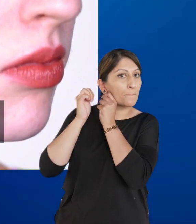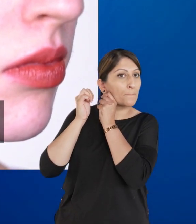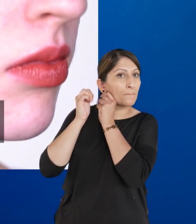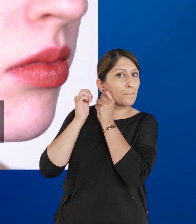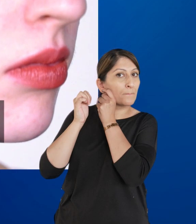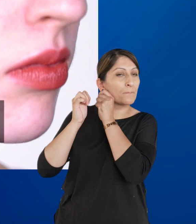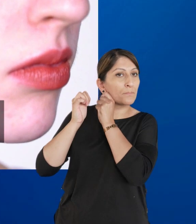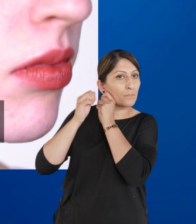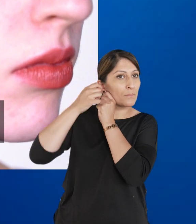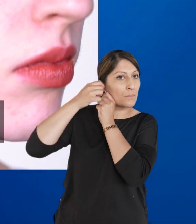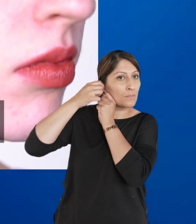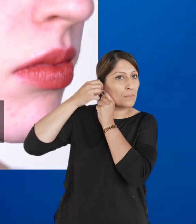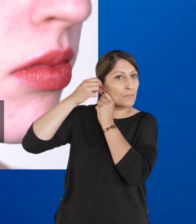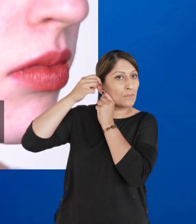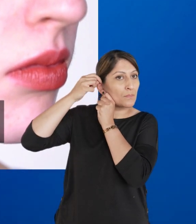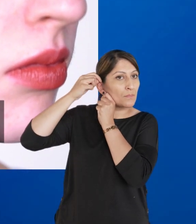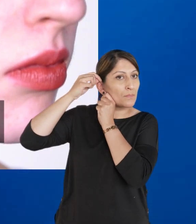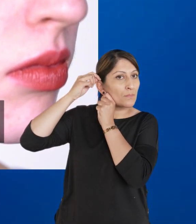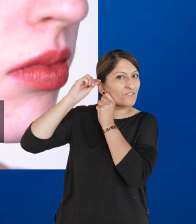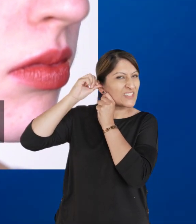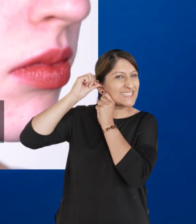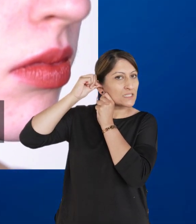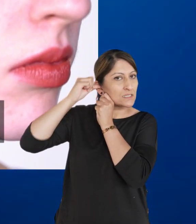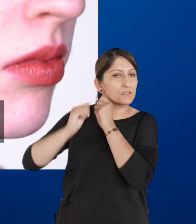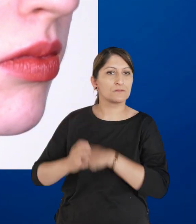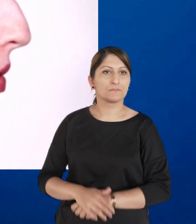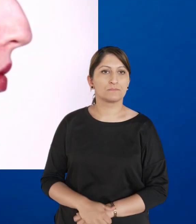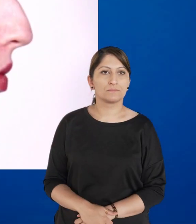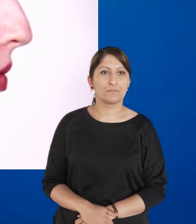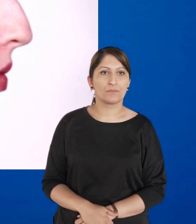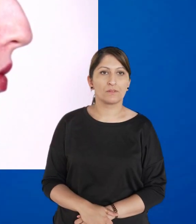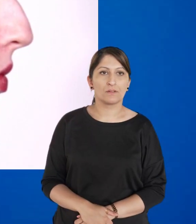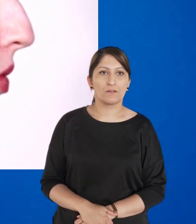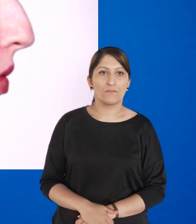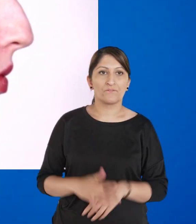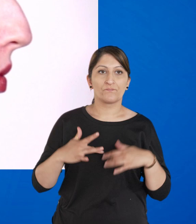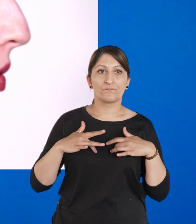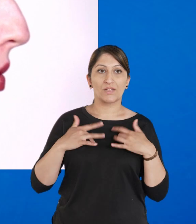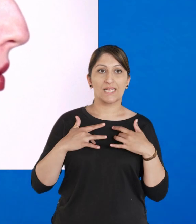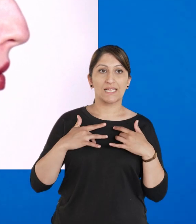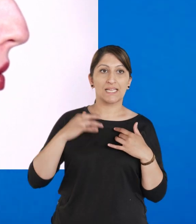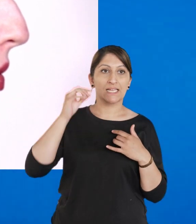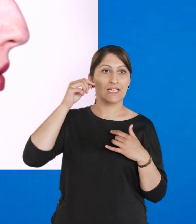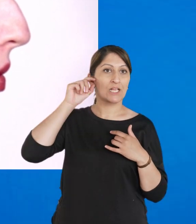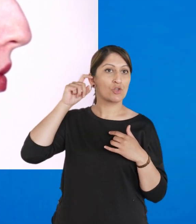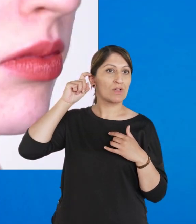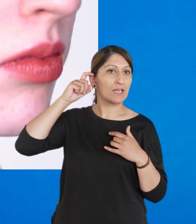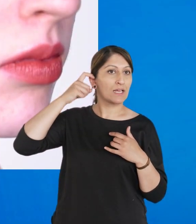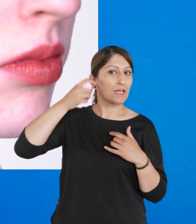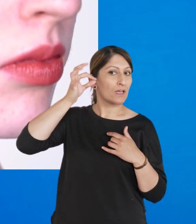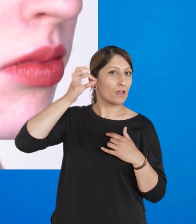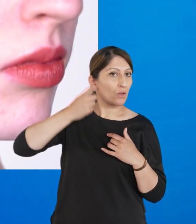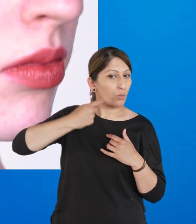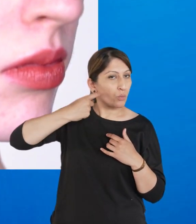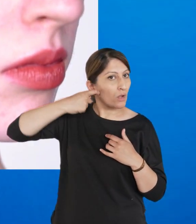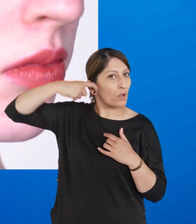and push the mould to fit it in snugly. Then feel for the loose hearing aid part behind your ear, slide